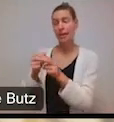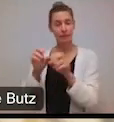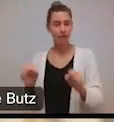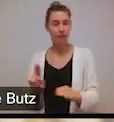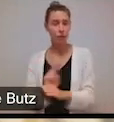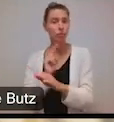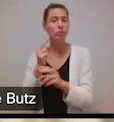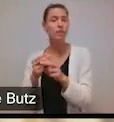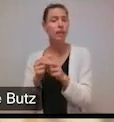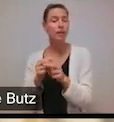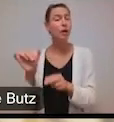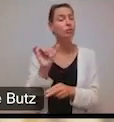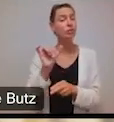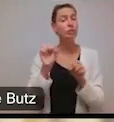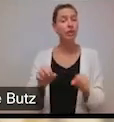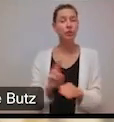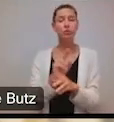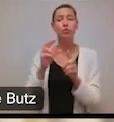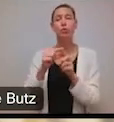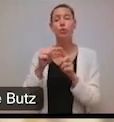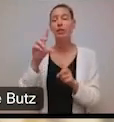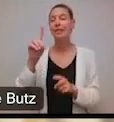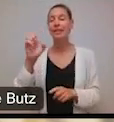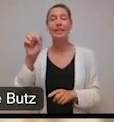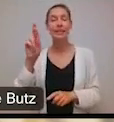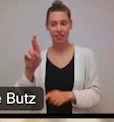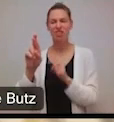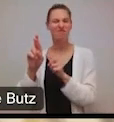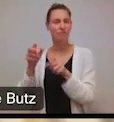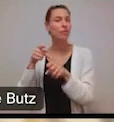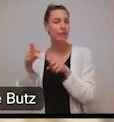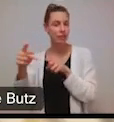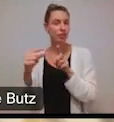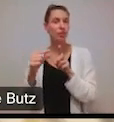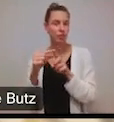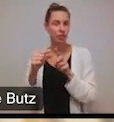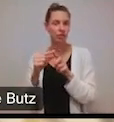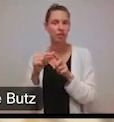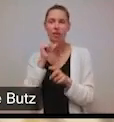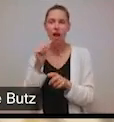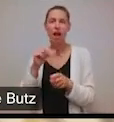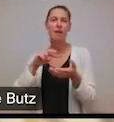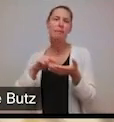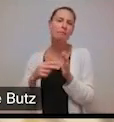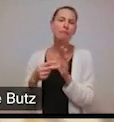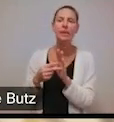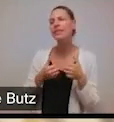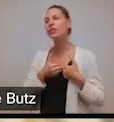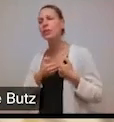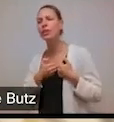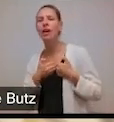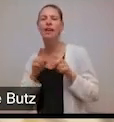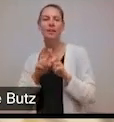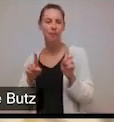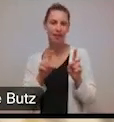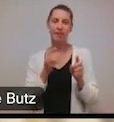word dear. That is quite professional. And it is not a term of endearment here. It is a professional opening